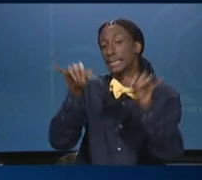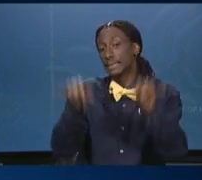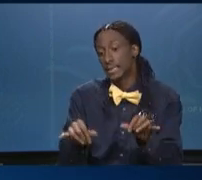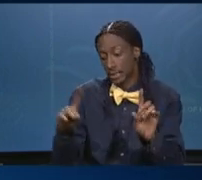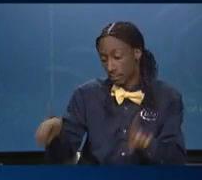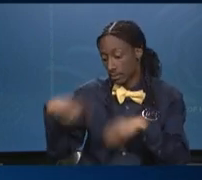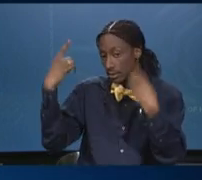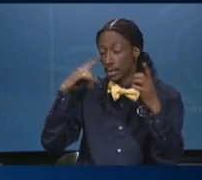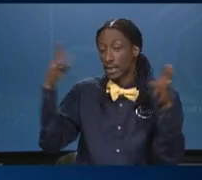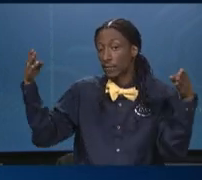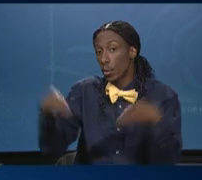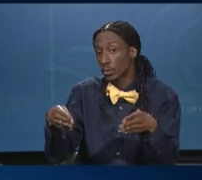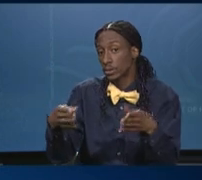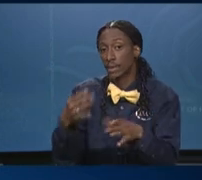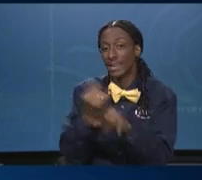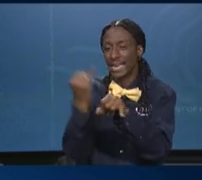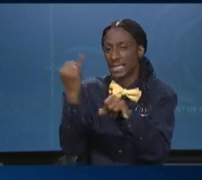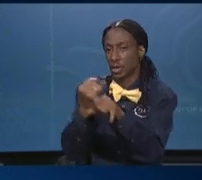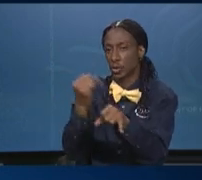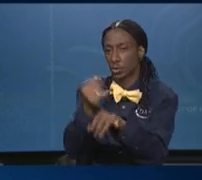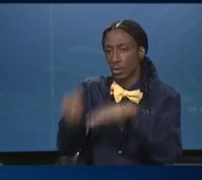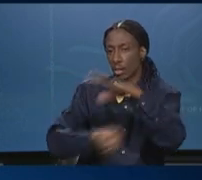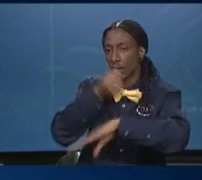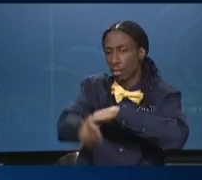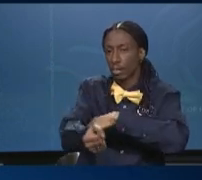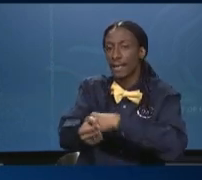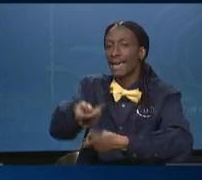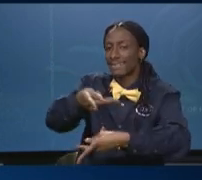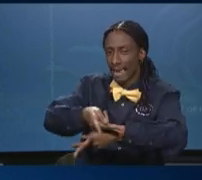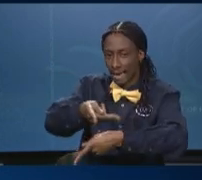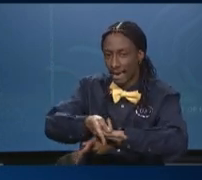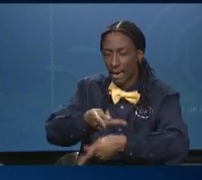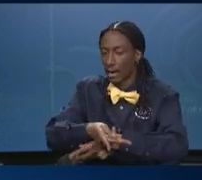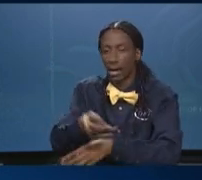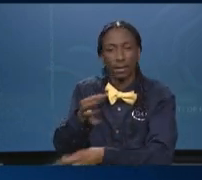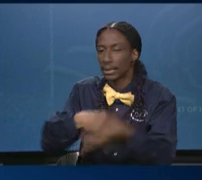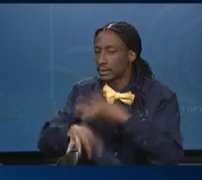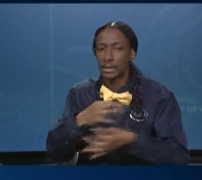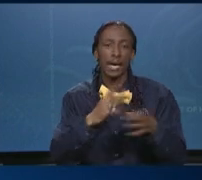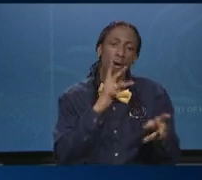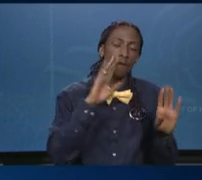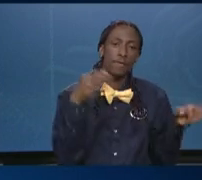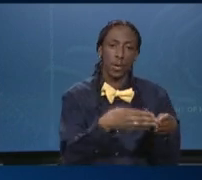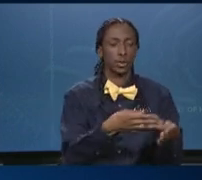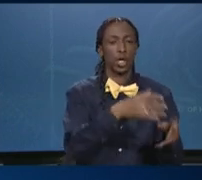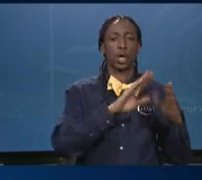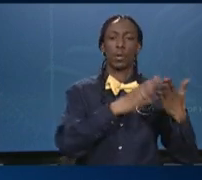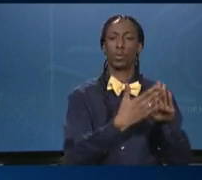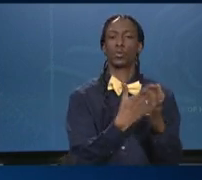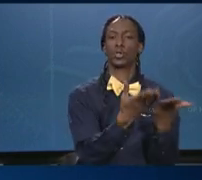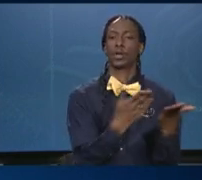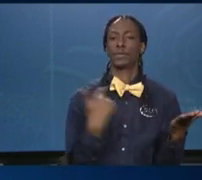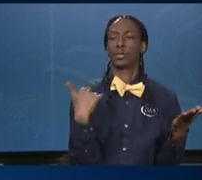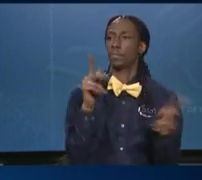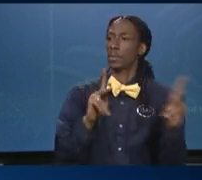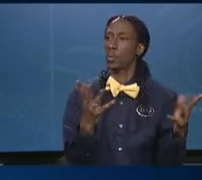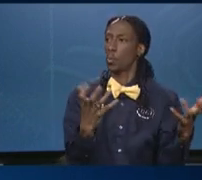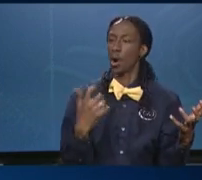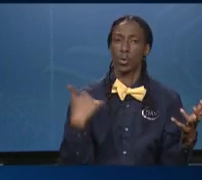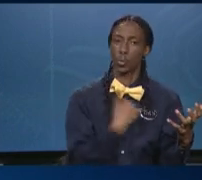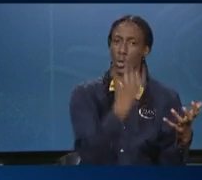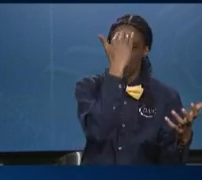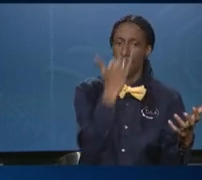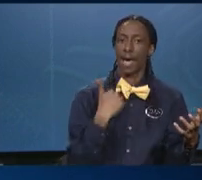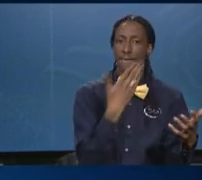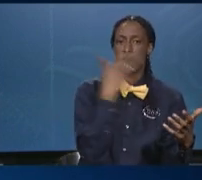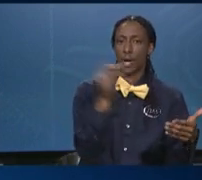on institutional care to focus on the community services that people want, that we know lead to better outcomes and